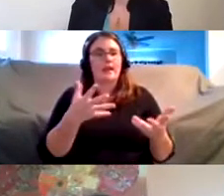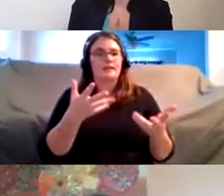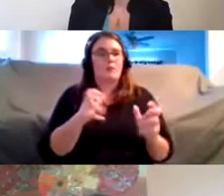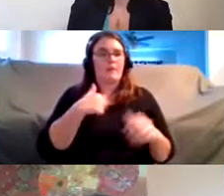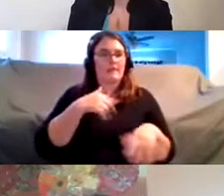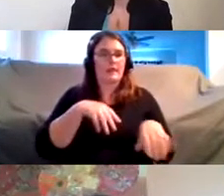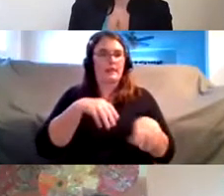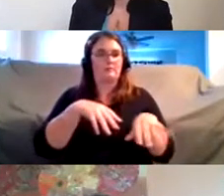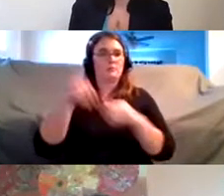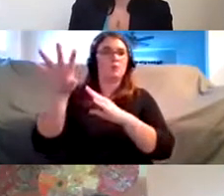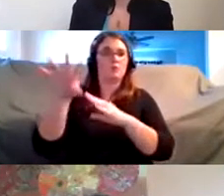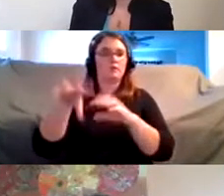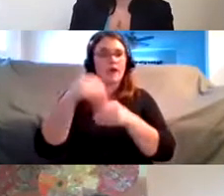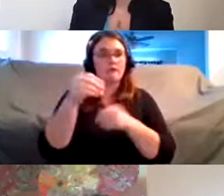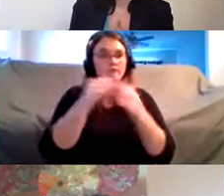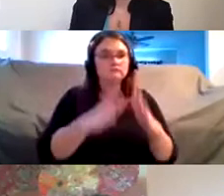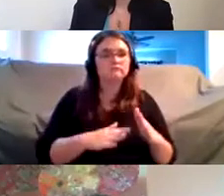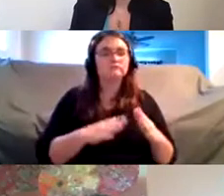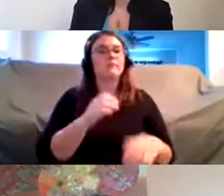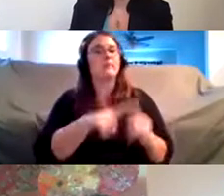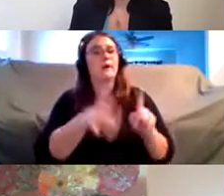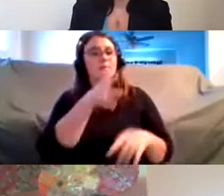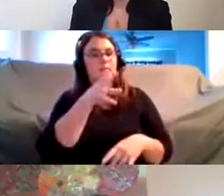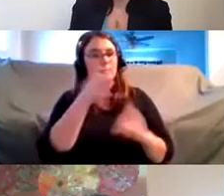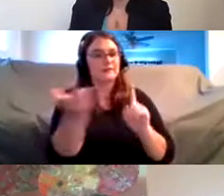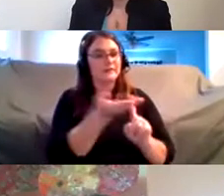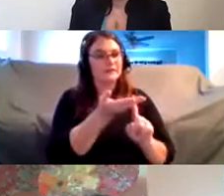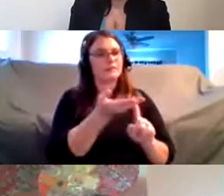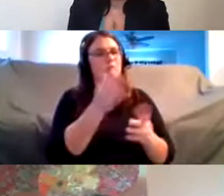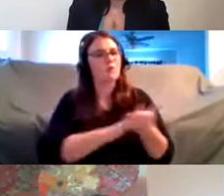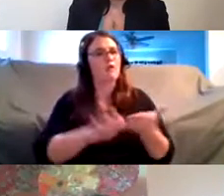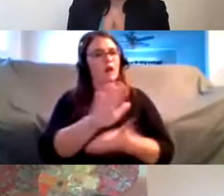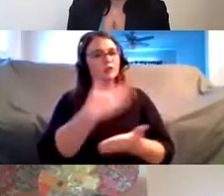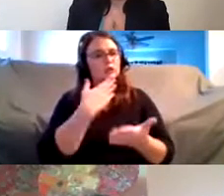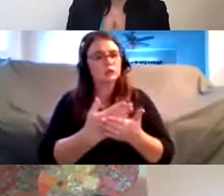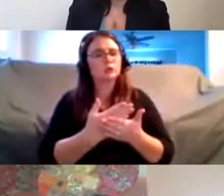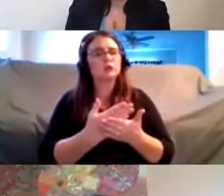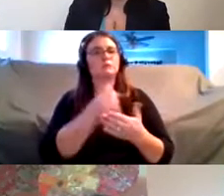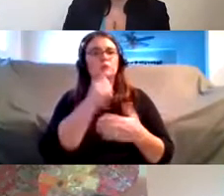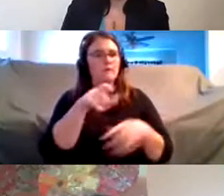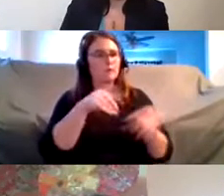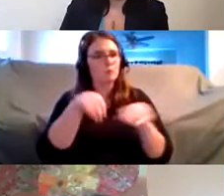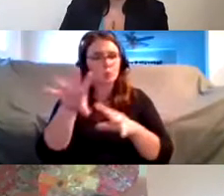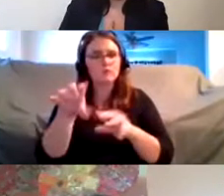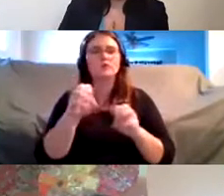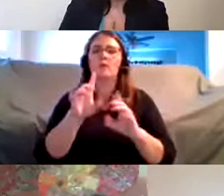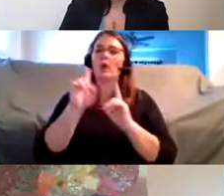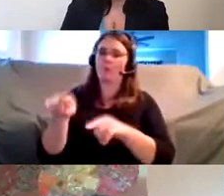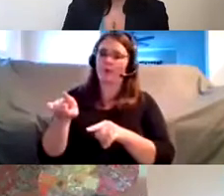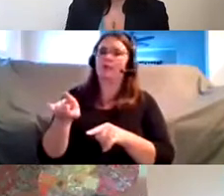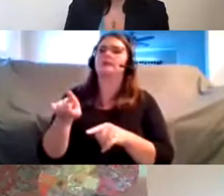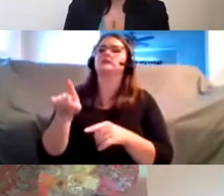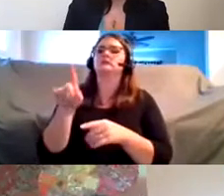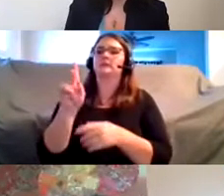more than 30 minutes away. So it meant that I came home every Sunday for family dinner and went to KU for undergrad.